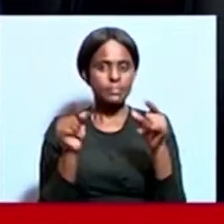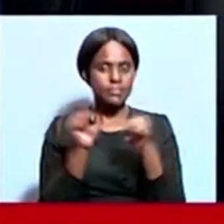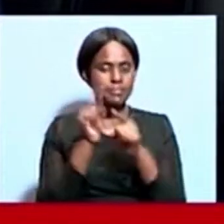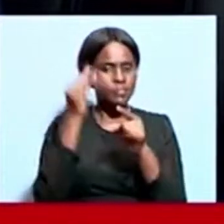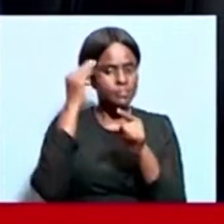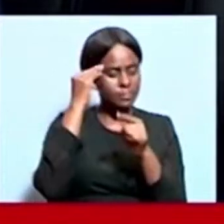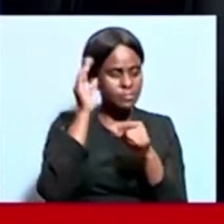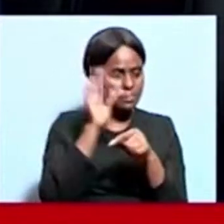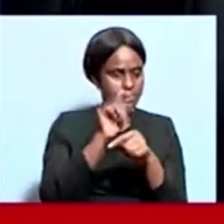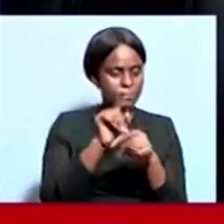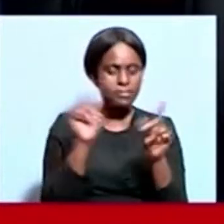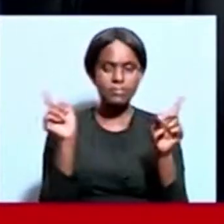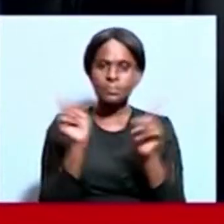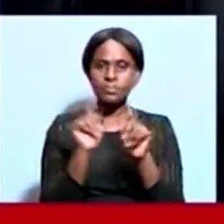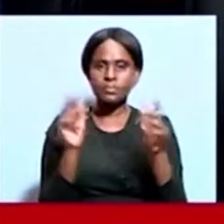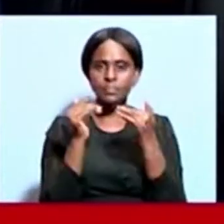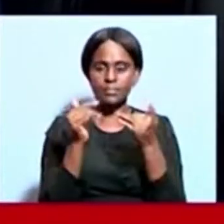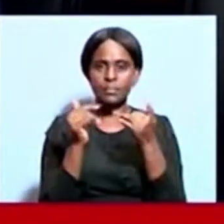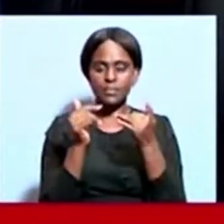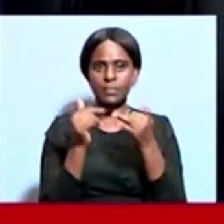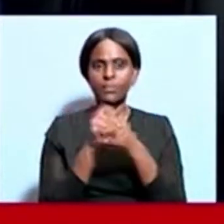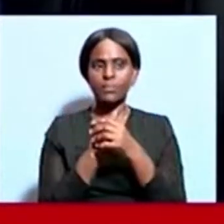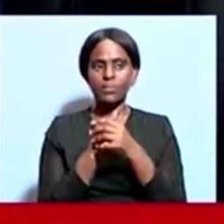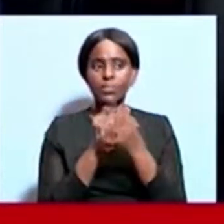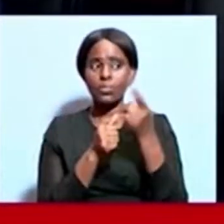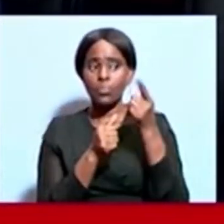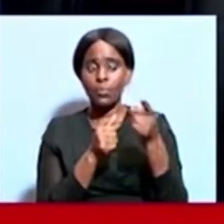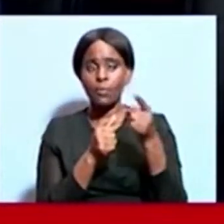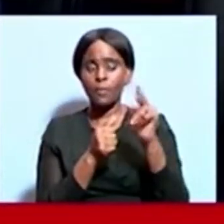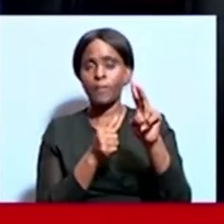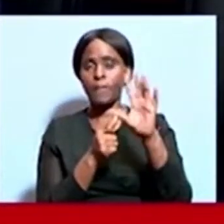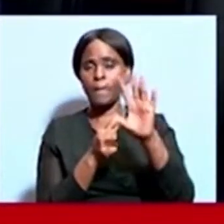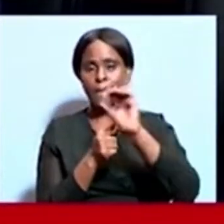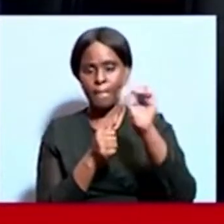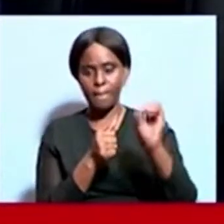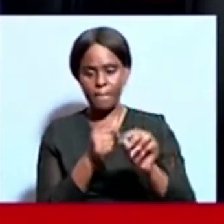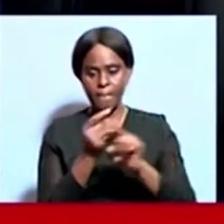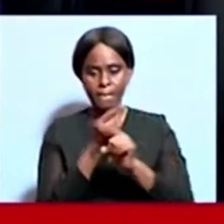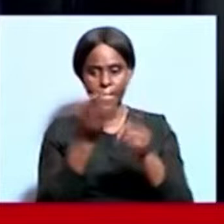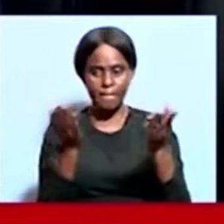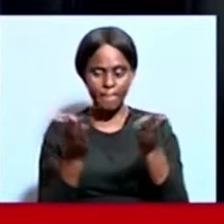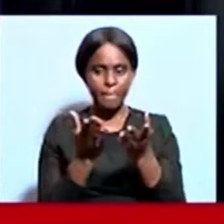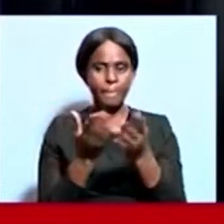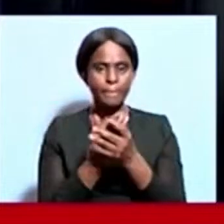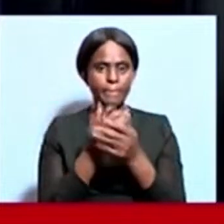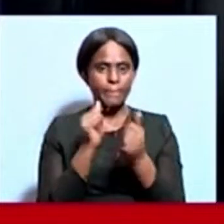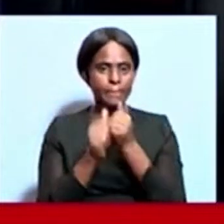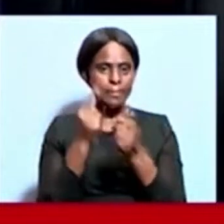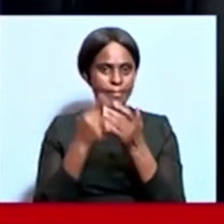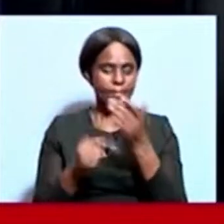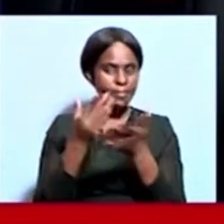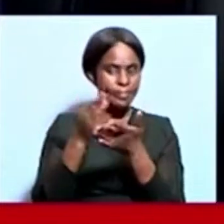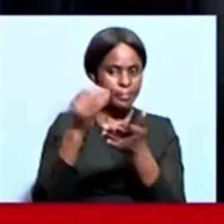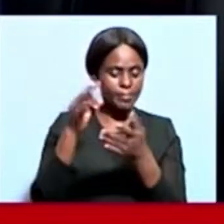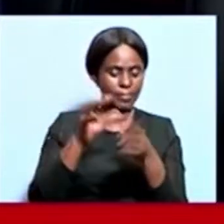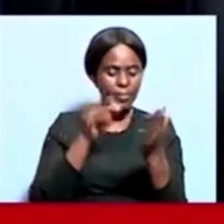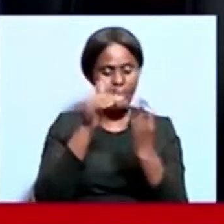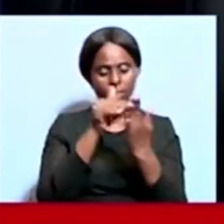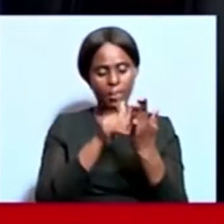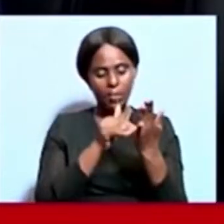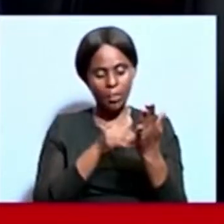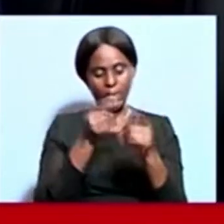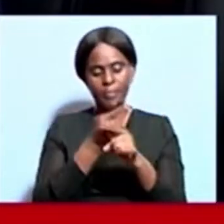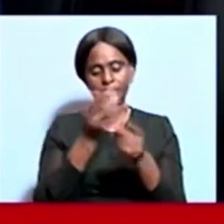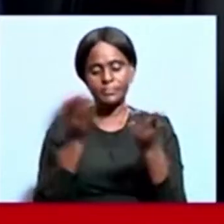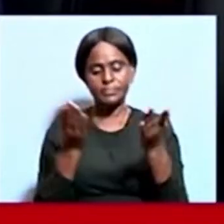know where this 25% is coming from. Which part of the guidelines is it coming